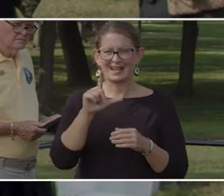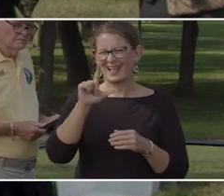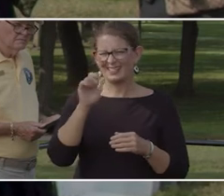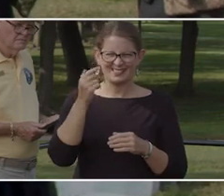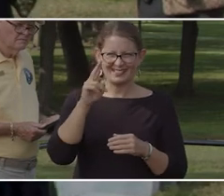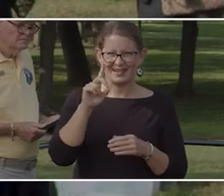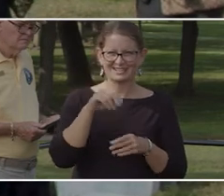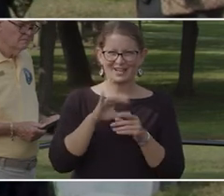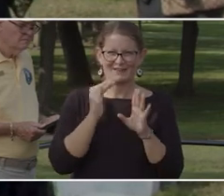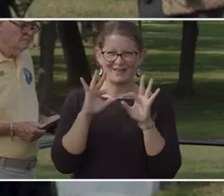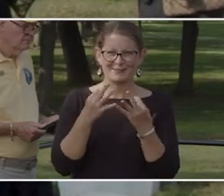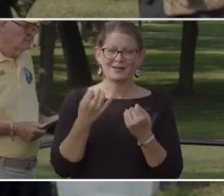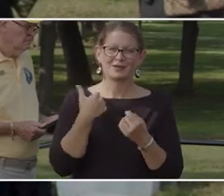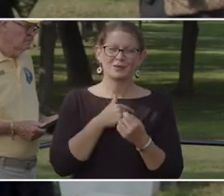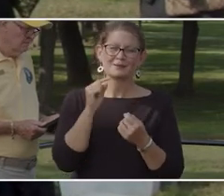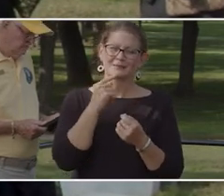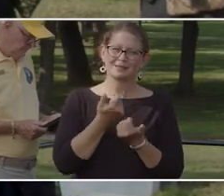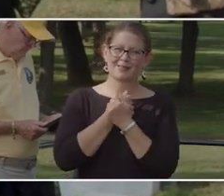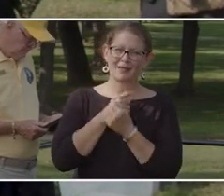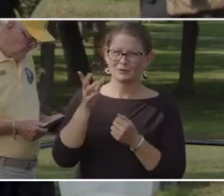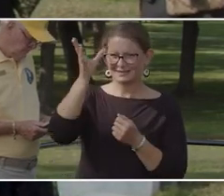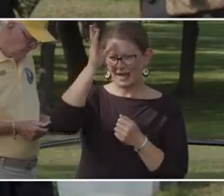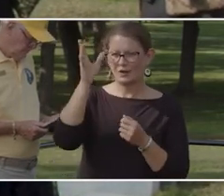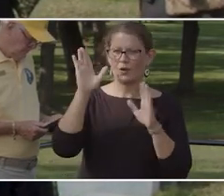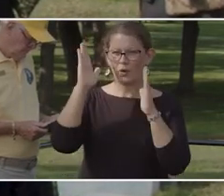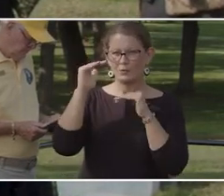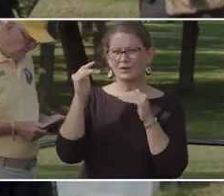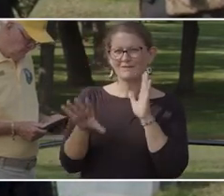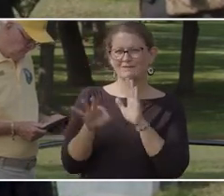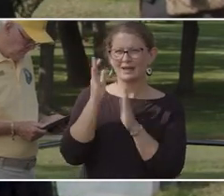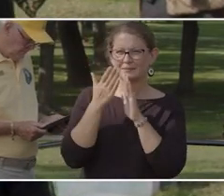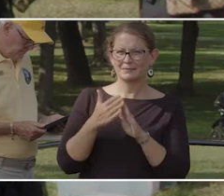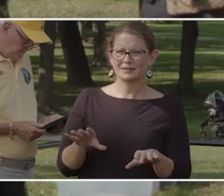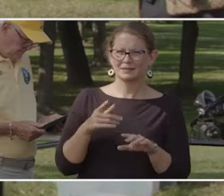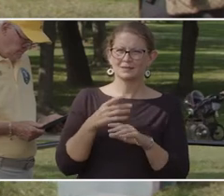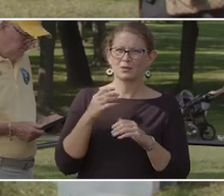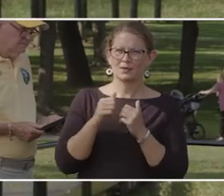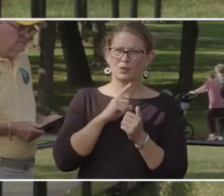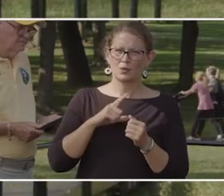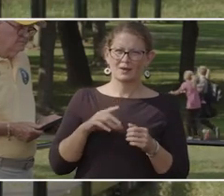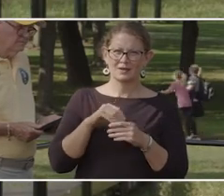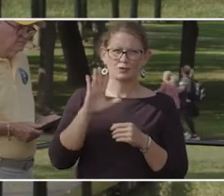family. We miss you, Dad. We love you, and we hope that you are finally at peace from the war in your mind.